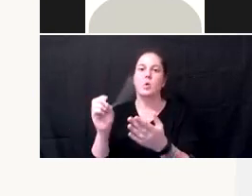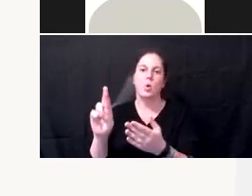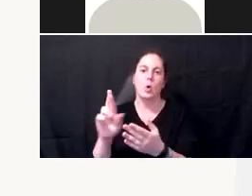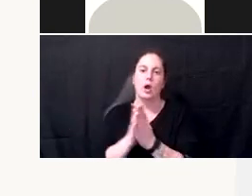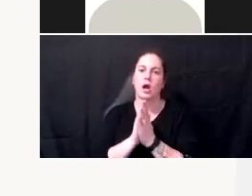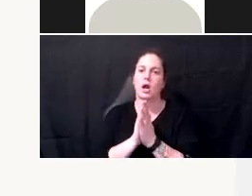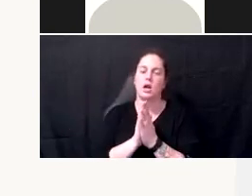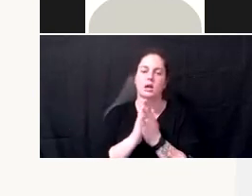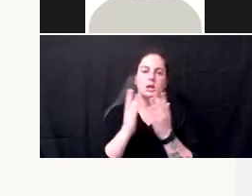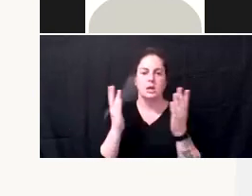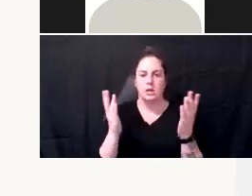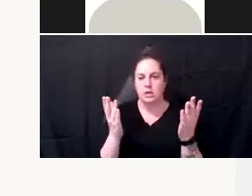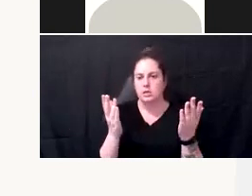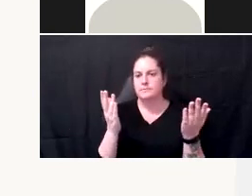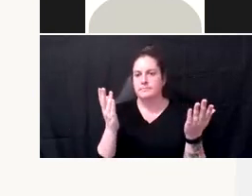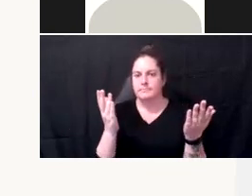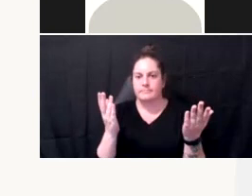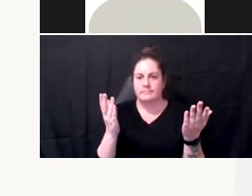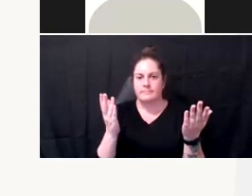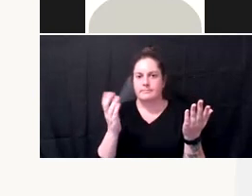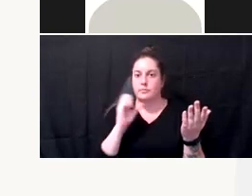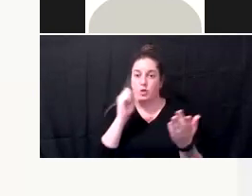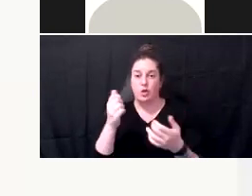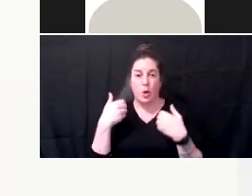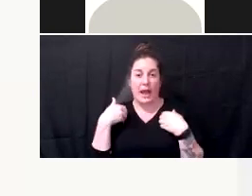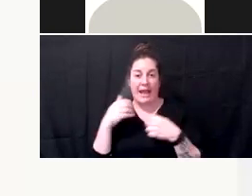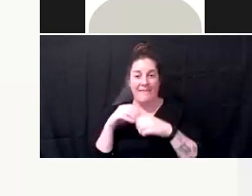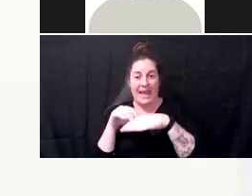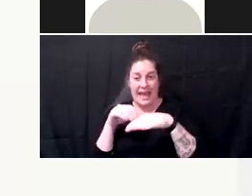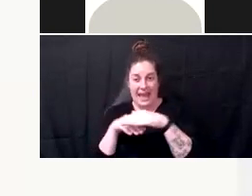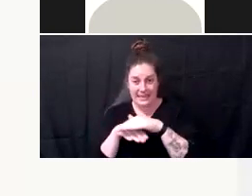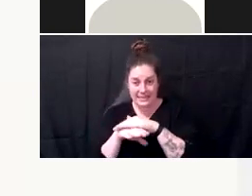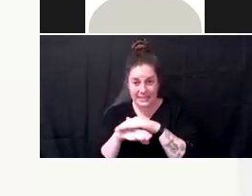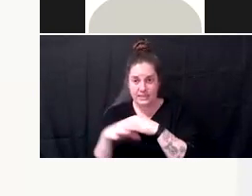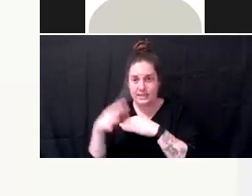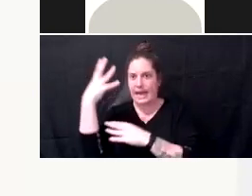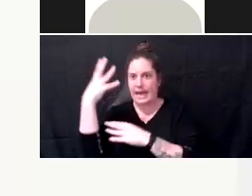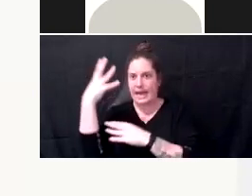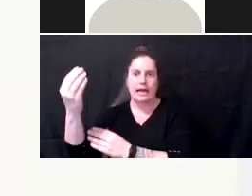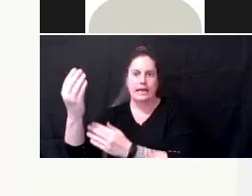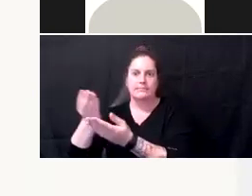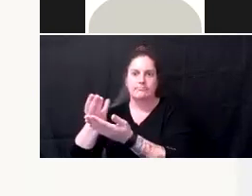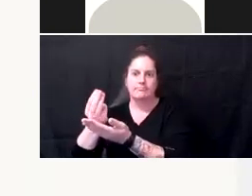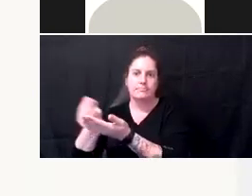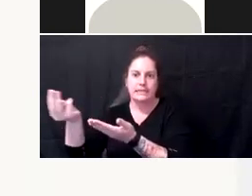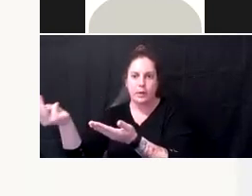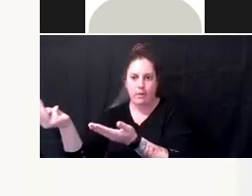where it's a pretty closed system and you don't really have access to like a whole bunch of outside material,